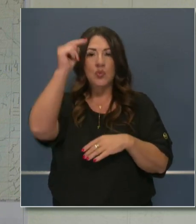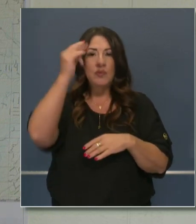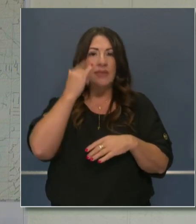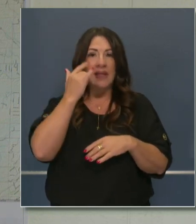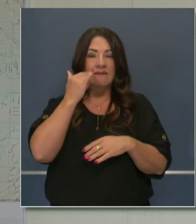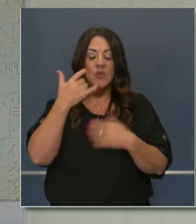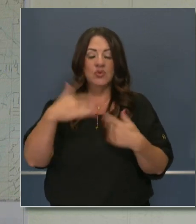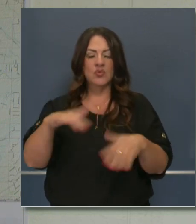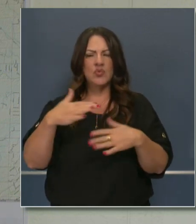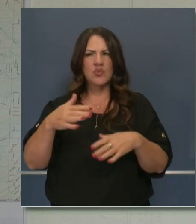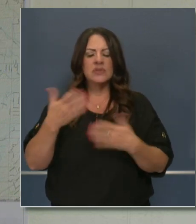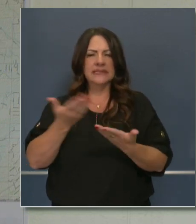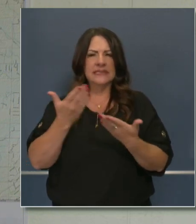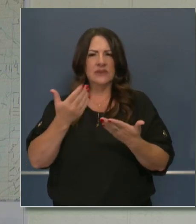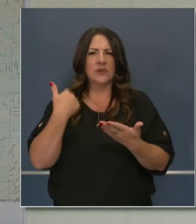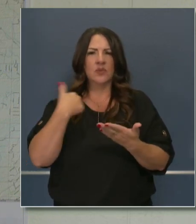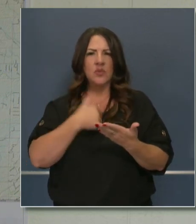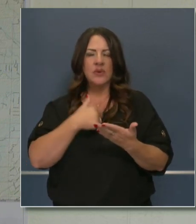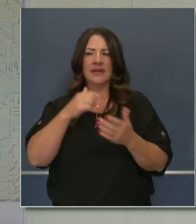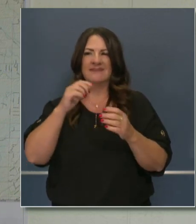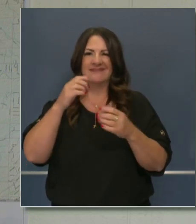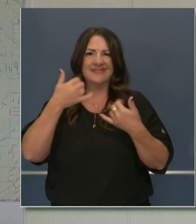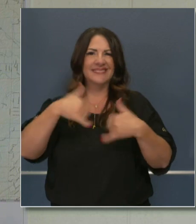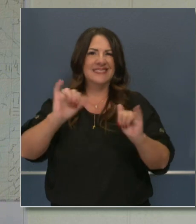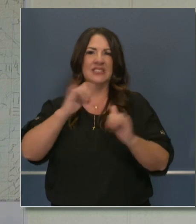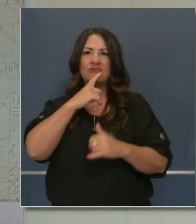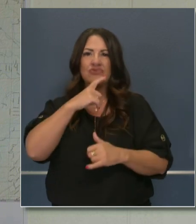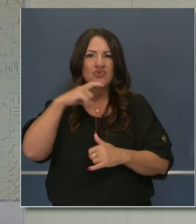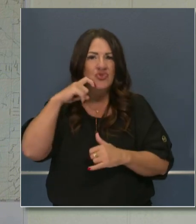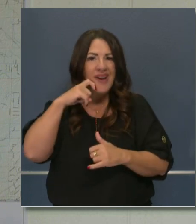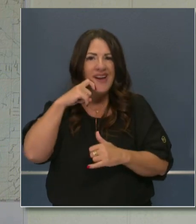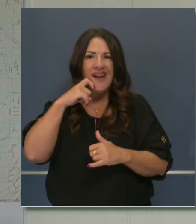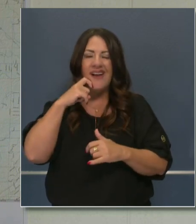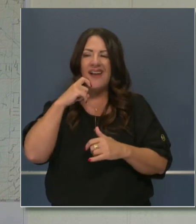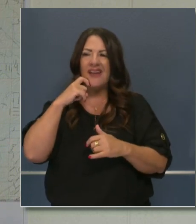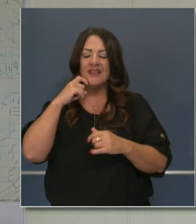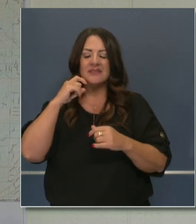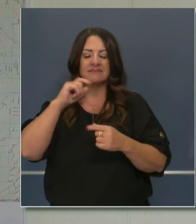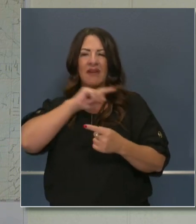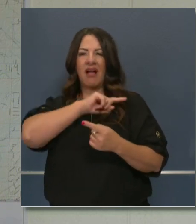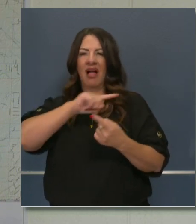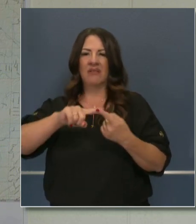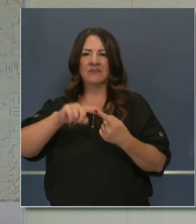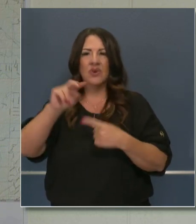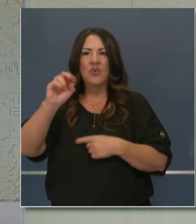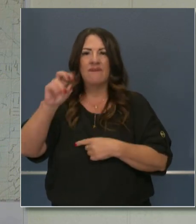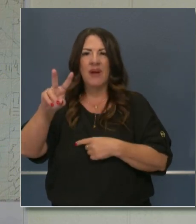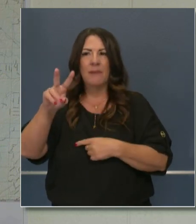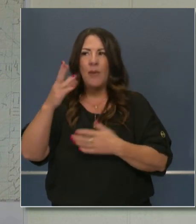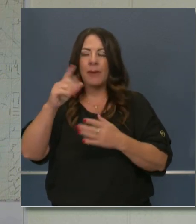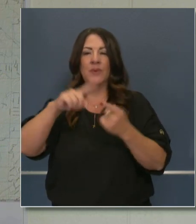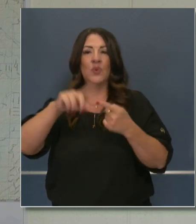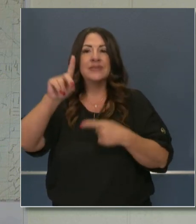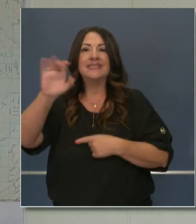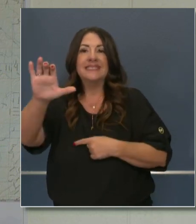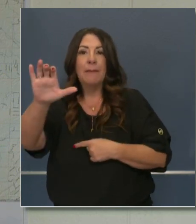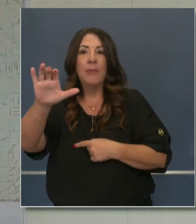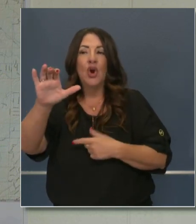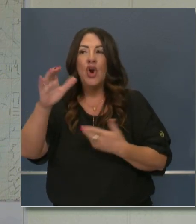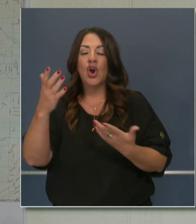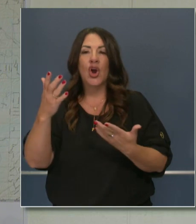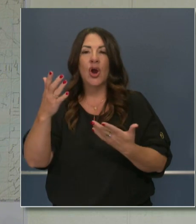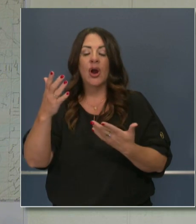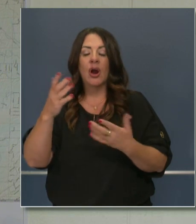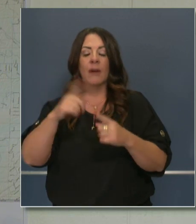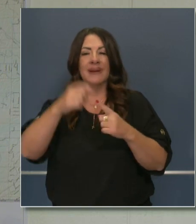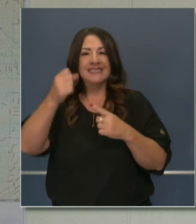potential for drier than normal conditions to carry all the way through the end of November, maybe into December. And then the southern part of the